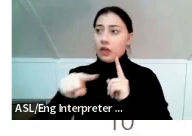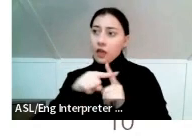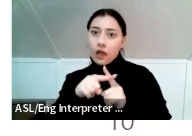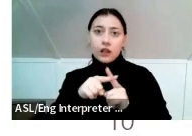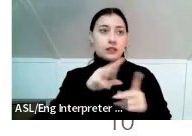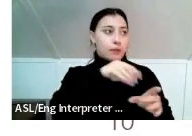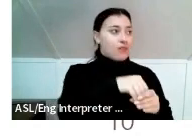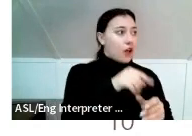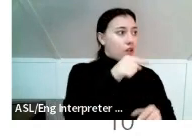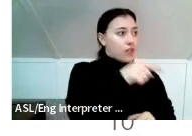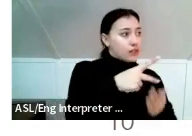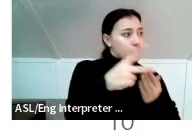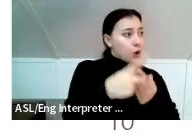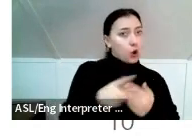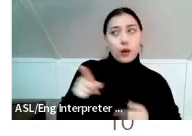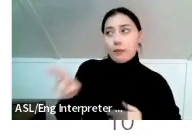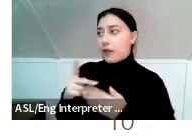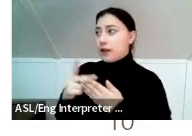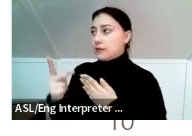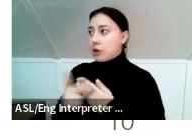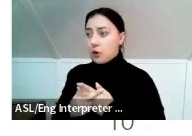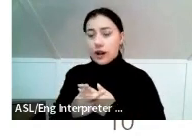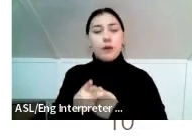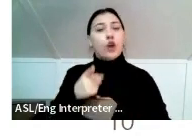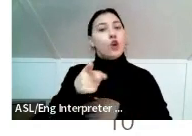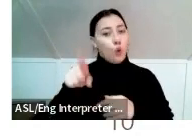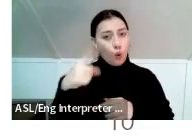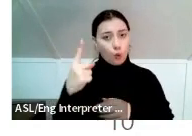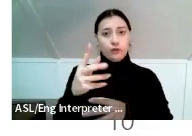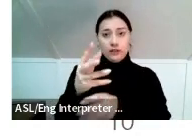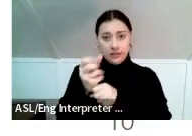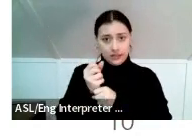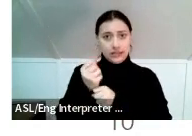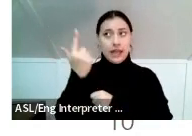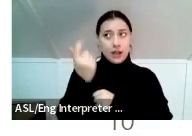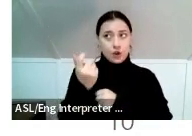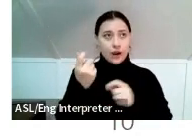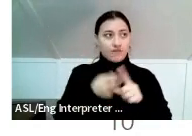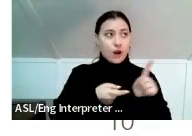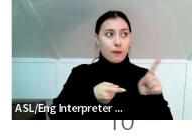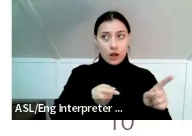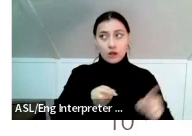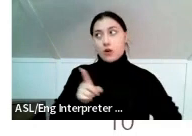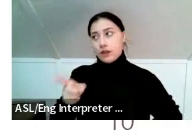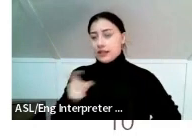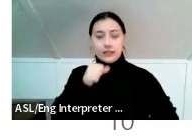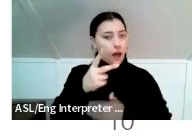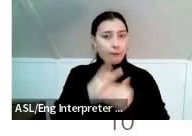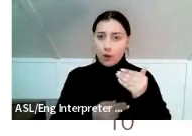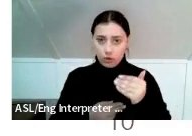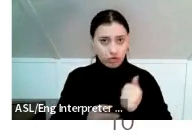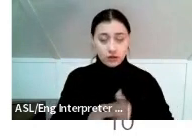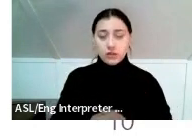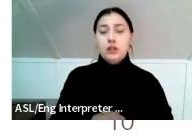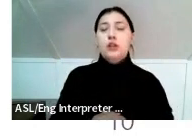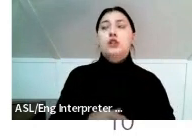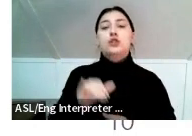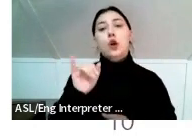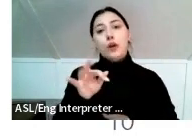one program or the other, and you can only get a grant from one. So if you're an organization in the portfolio